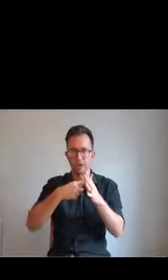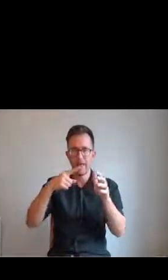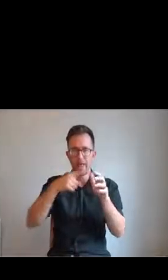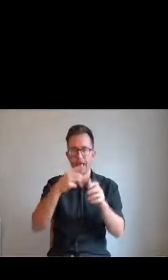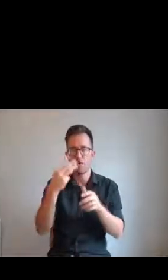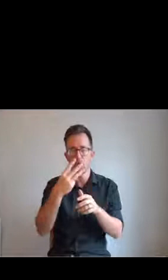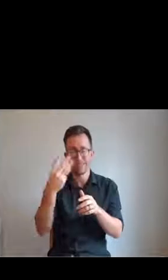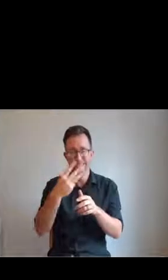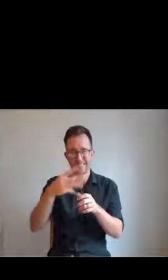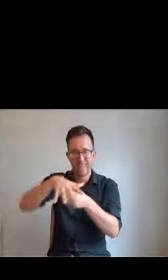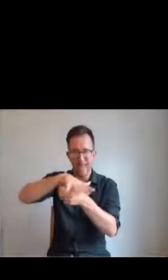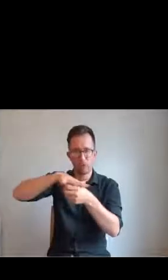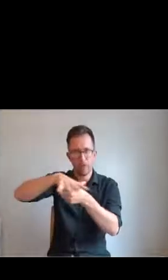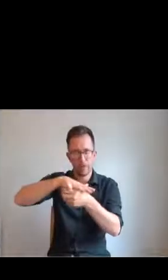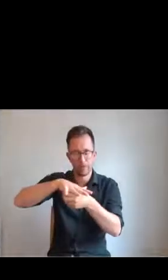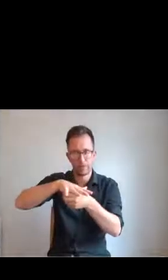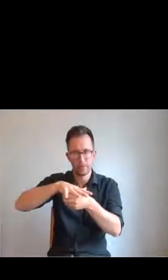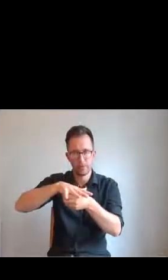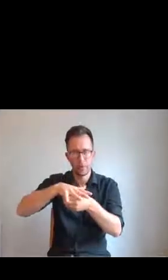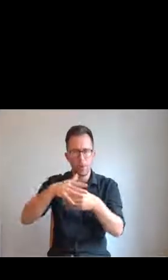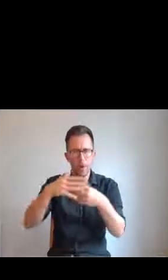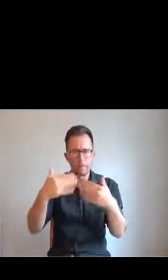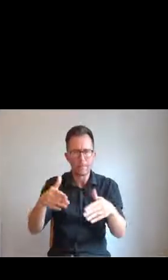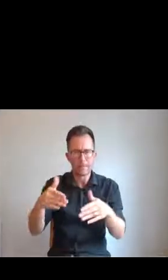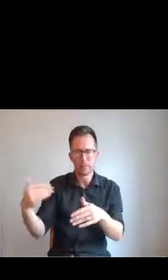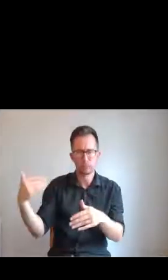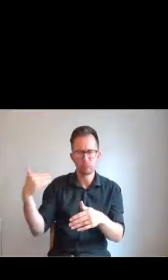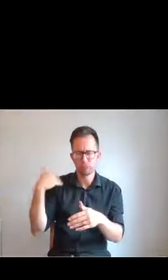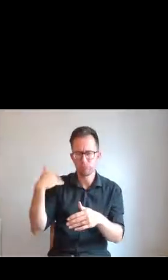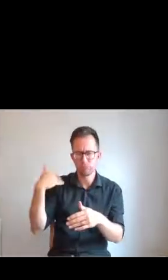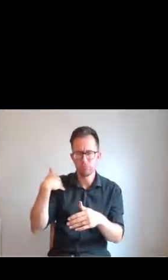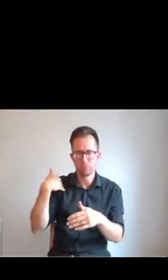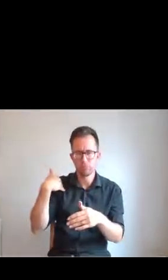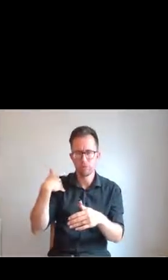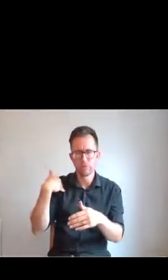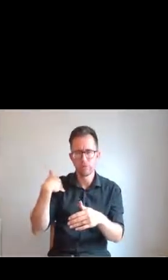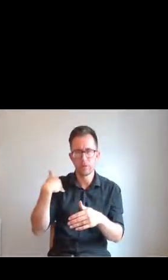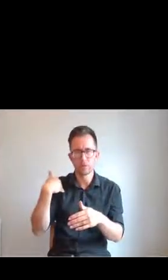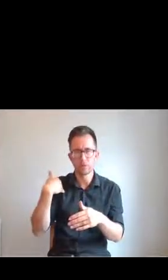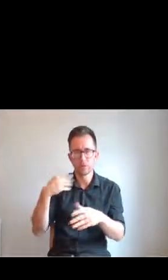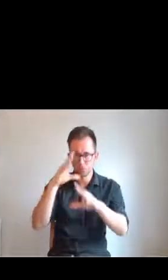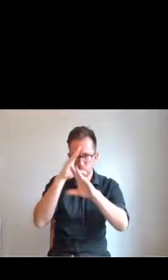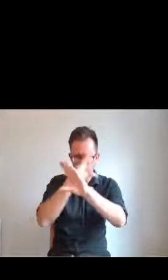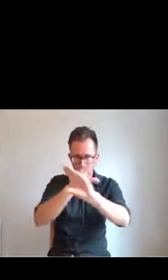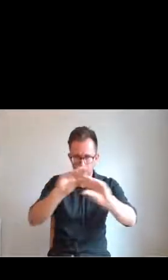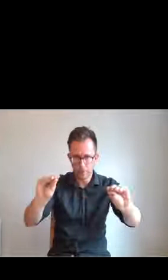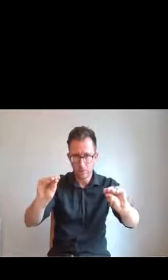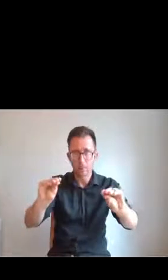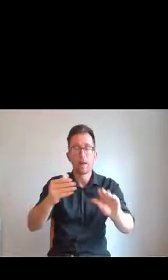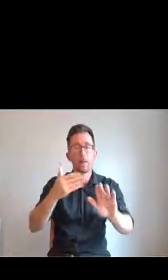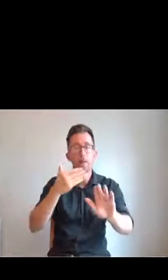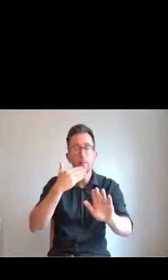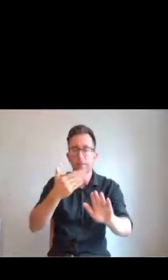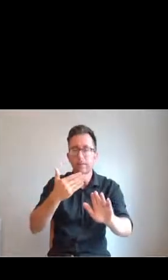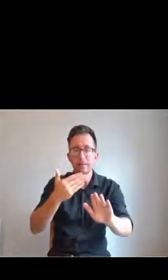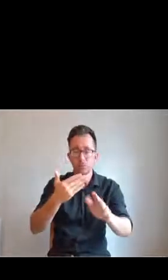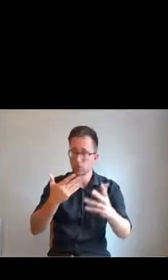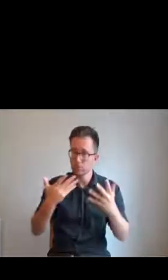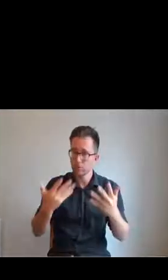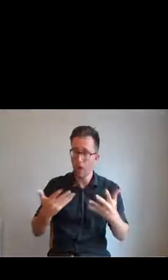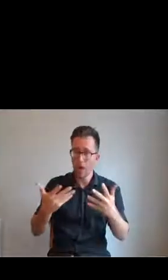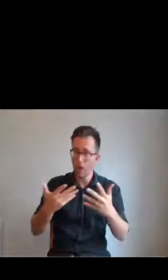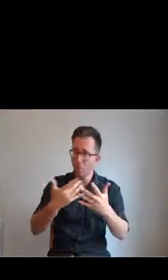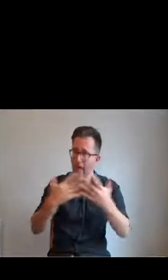I've just been reminded actually that just to remind everyone that you feel free to ask